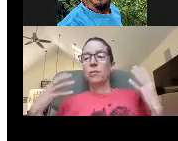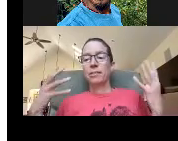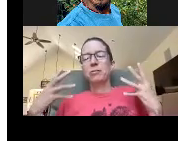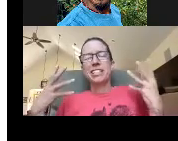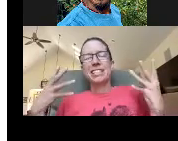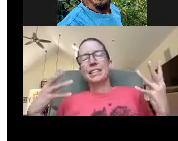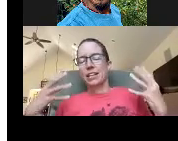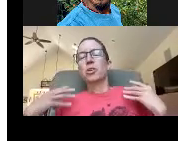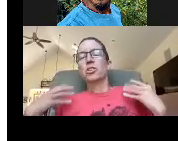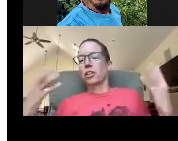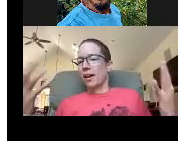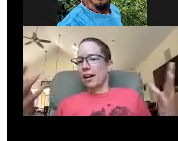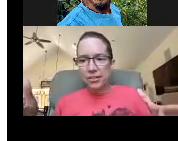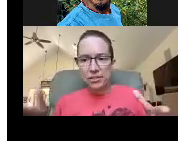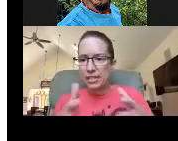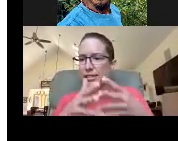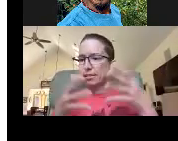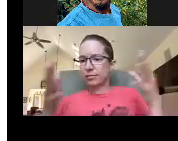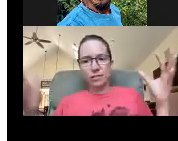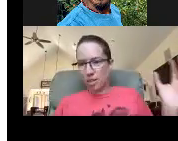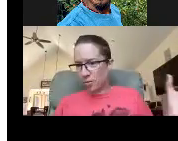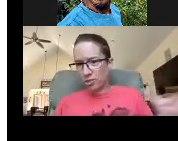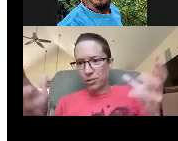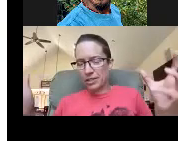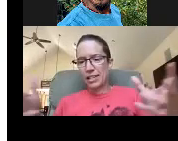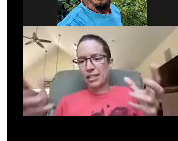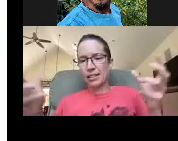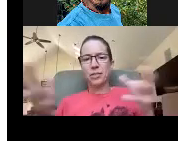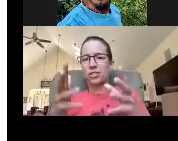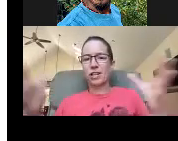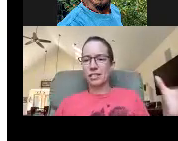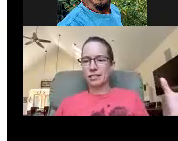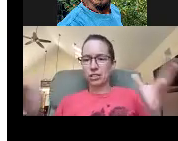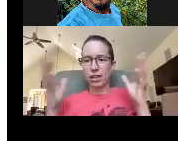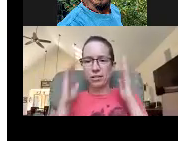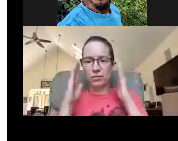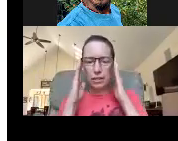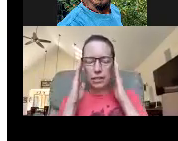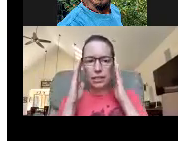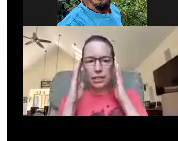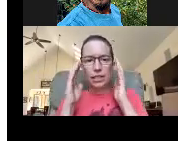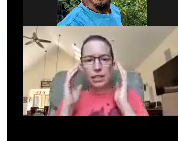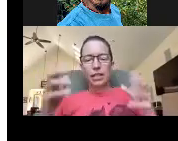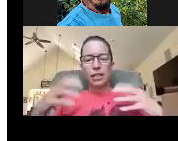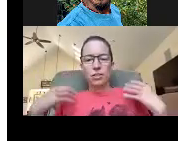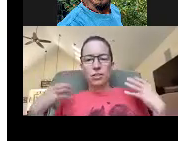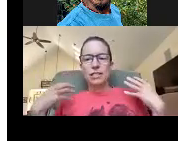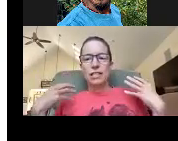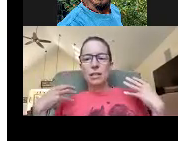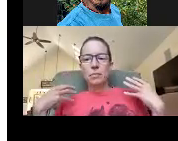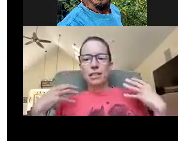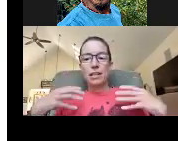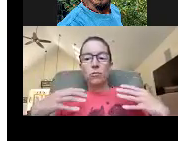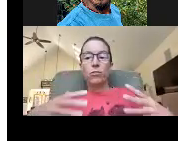and when we say land, I'm also talking about housing, even commercial real estate. Picture any kind of real estate.